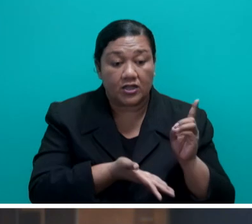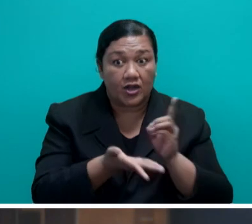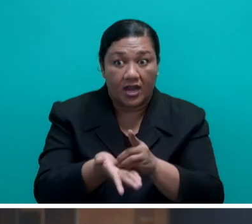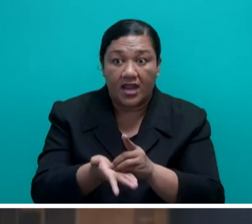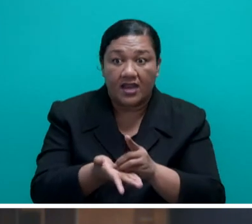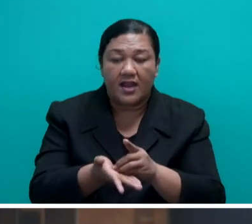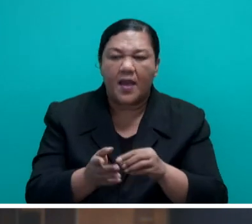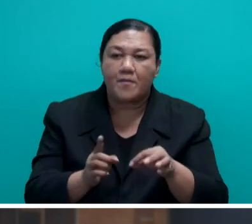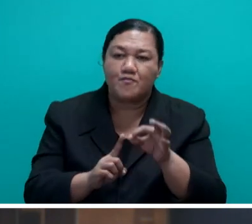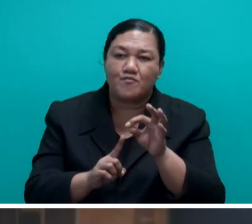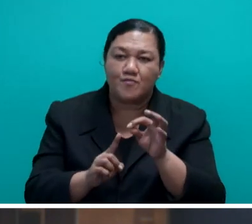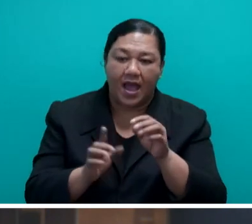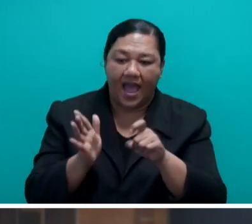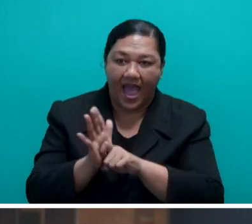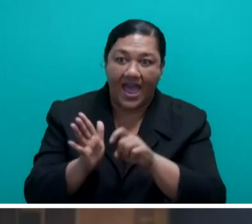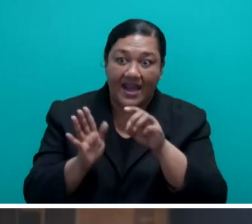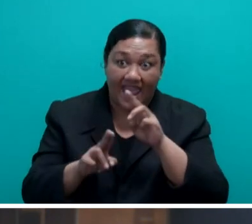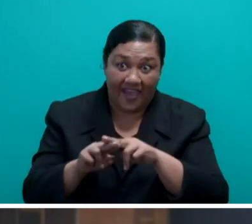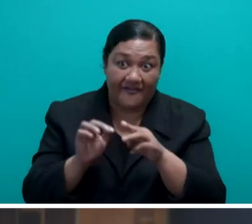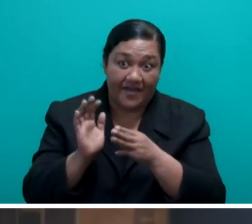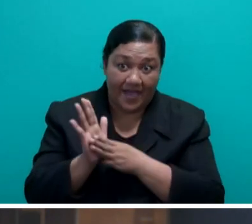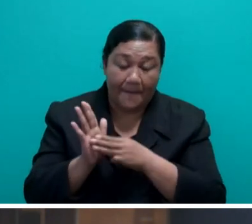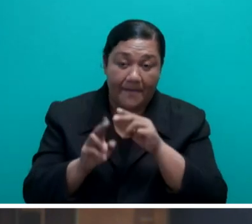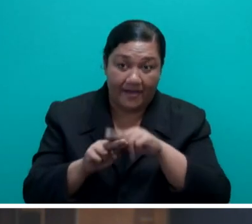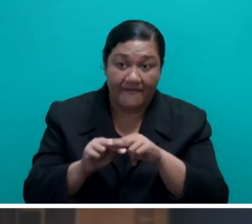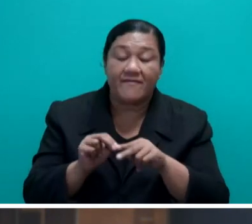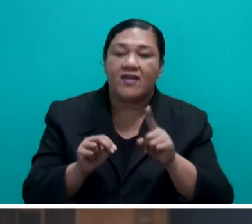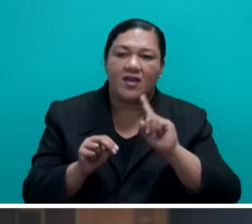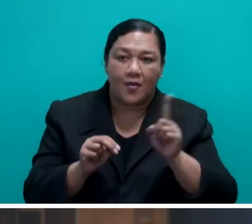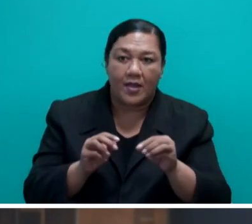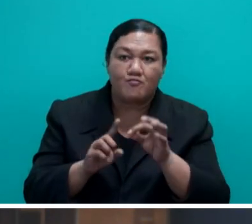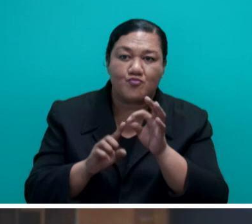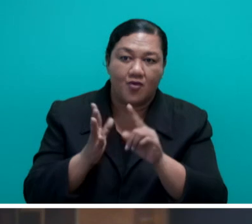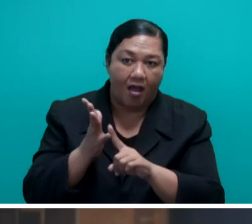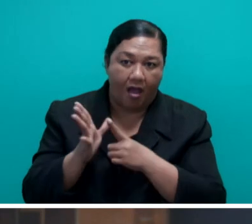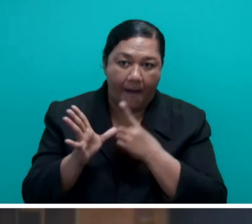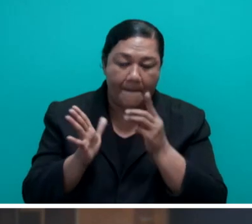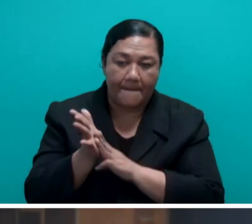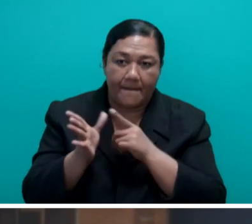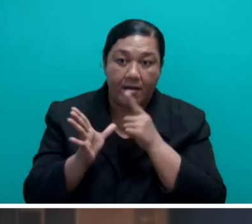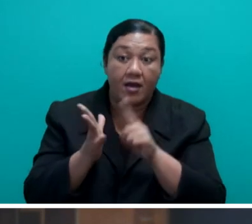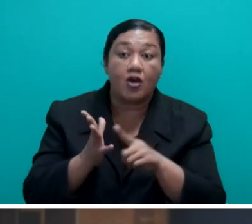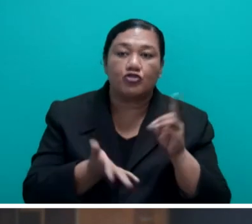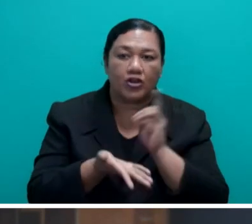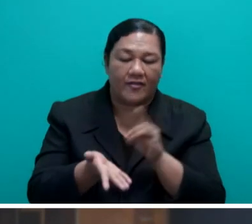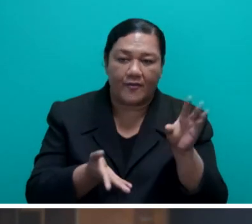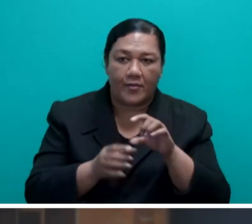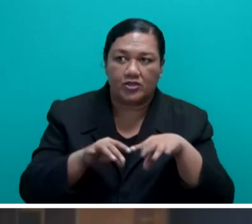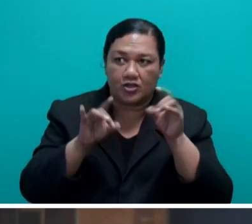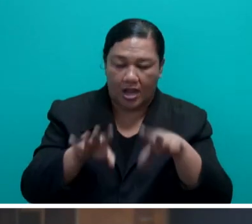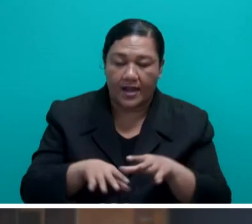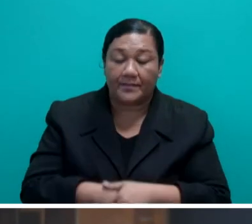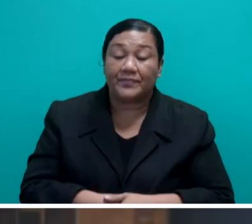government. Further, and as for grant financing, Madam Speaker, Australia is